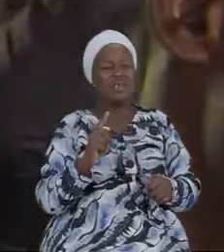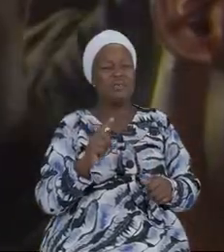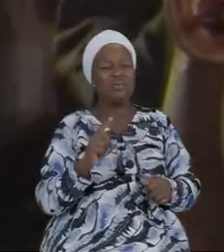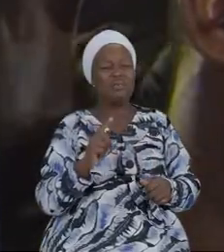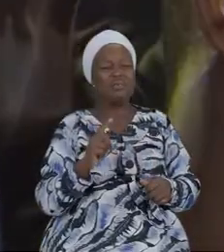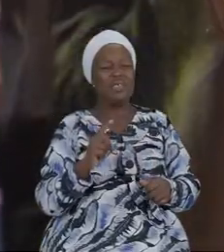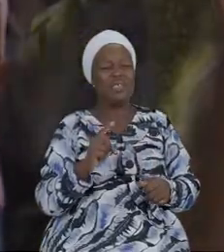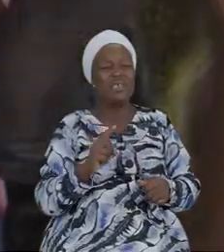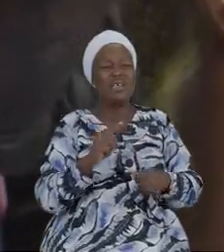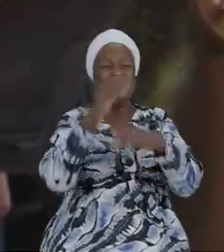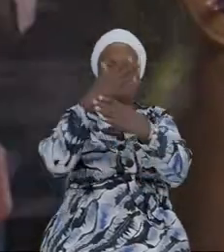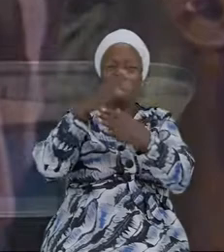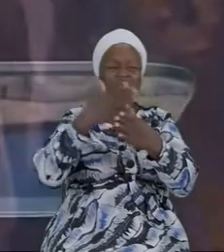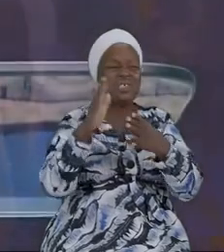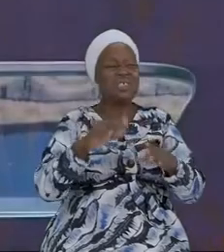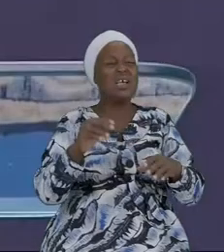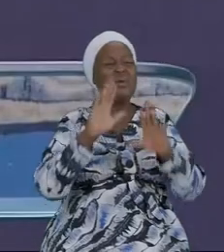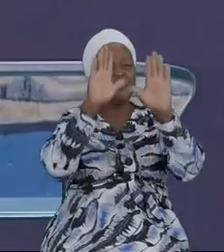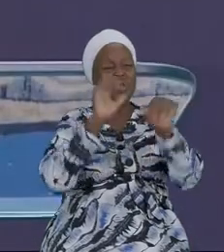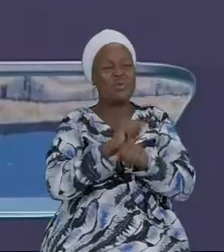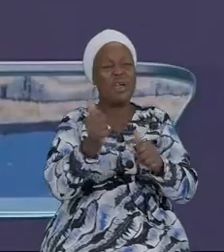Revealed miracles everywhere.